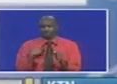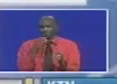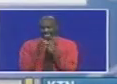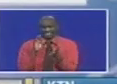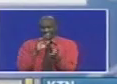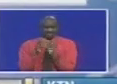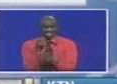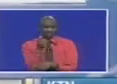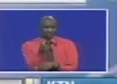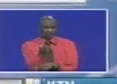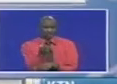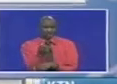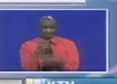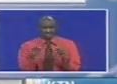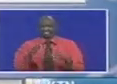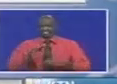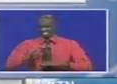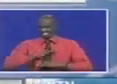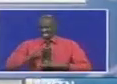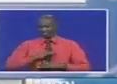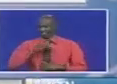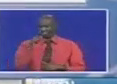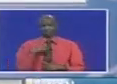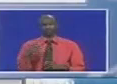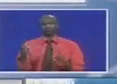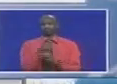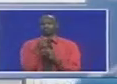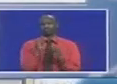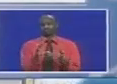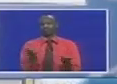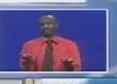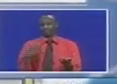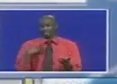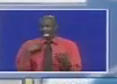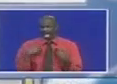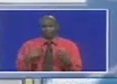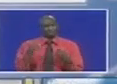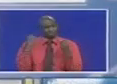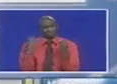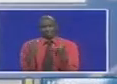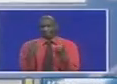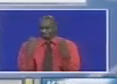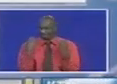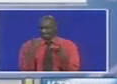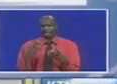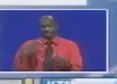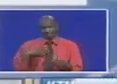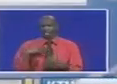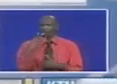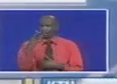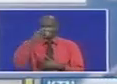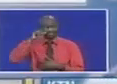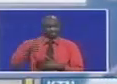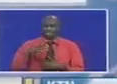small, but not sufficient enough to deal with the situation, because we are dealing with numbers that are exceeding